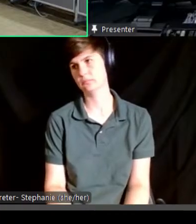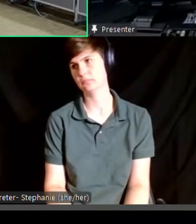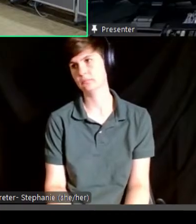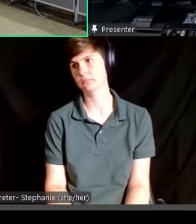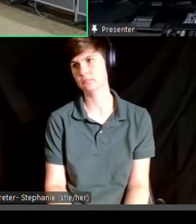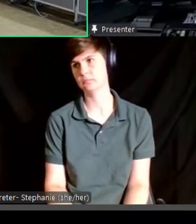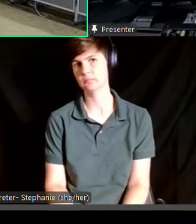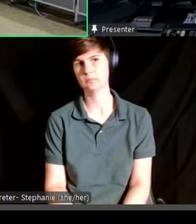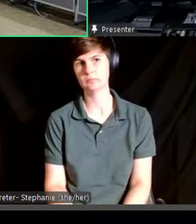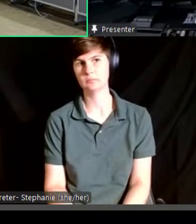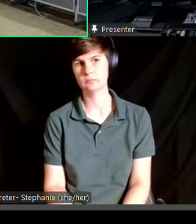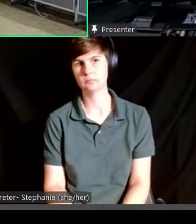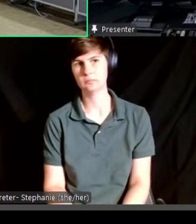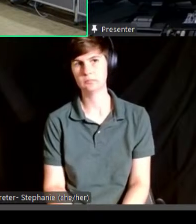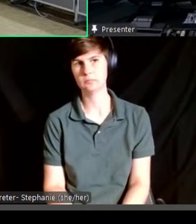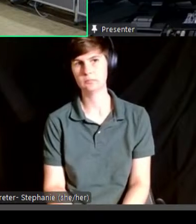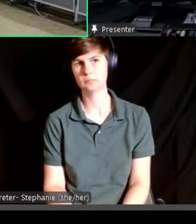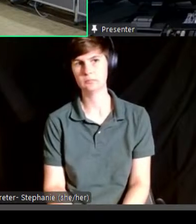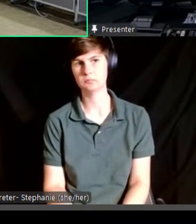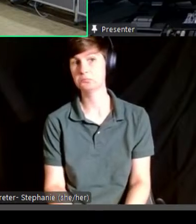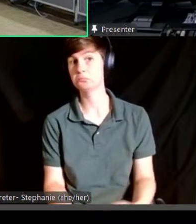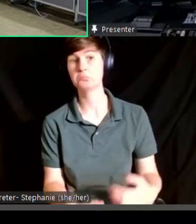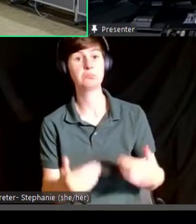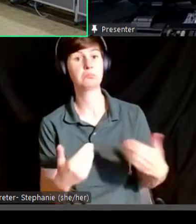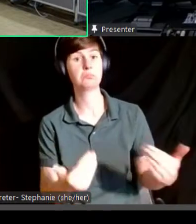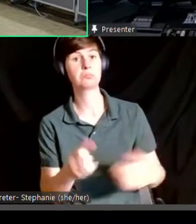You guys turn on sharing.